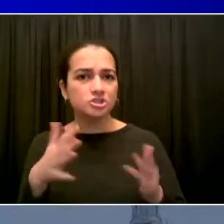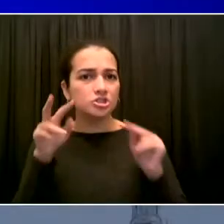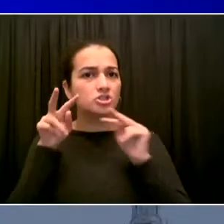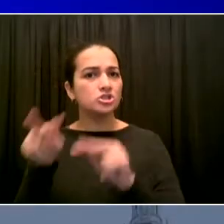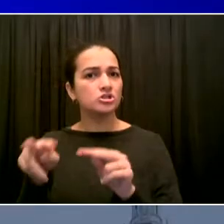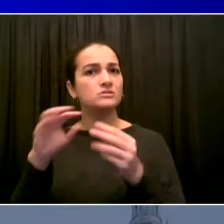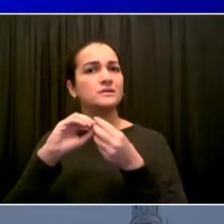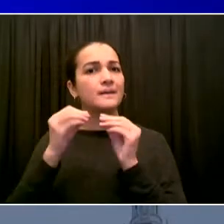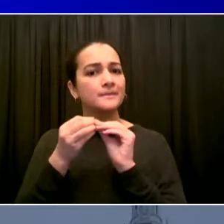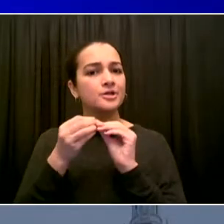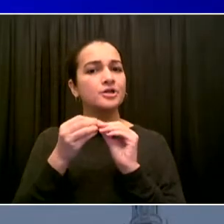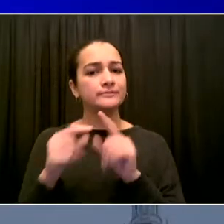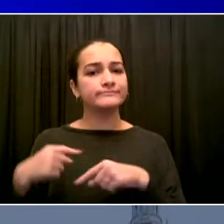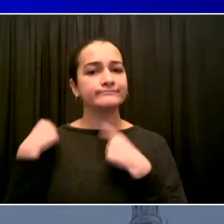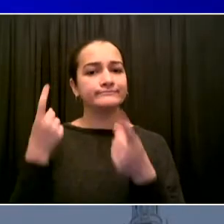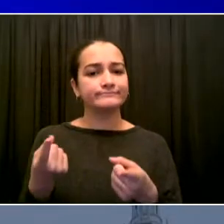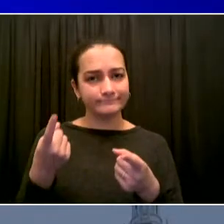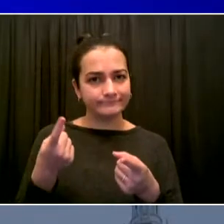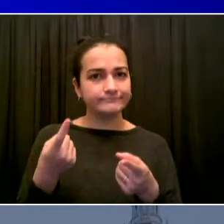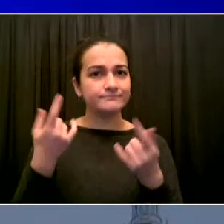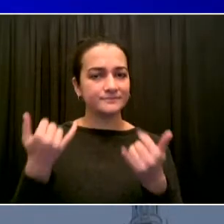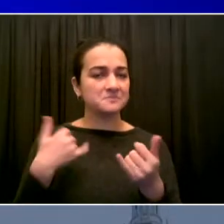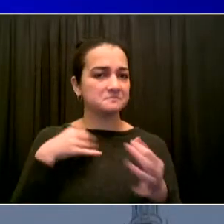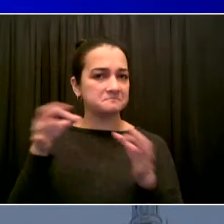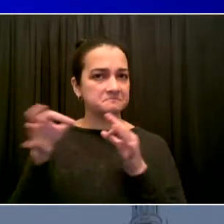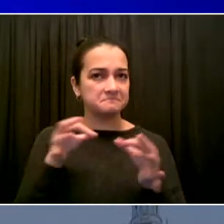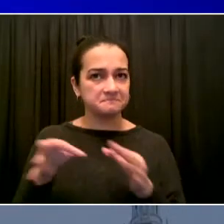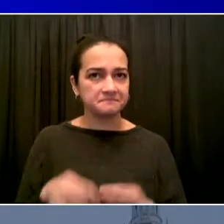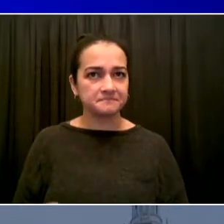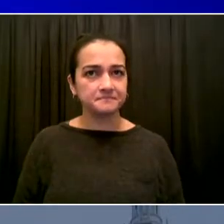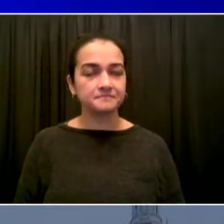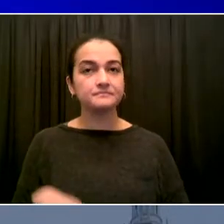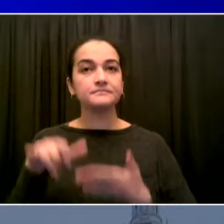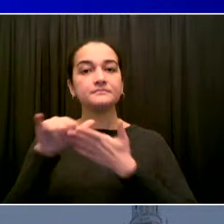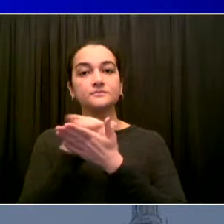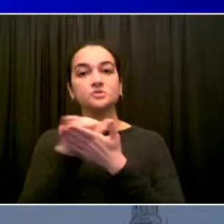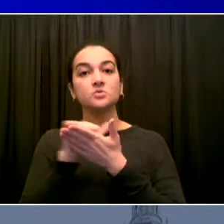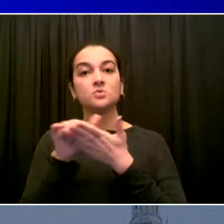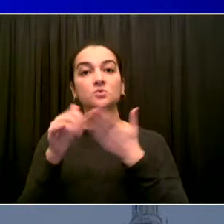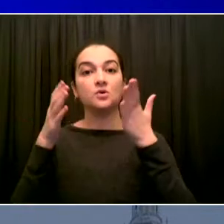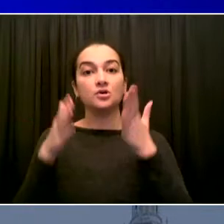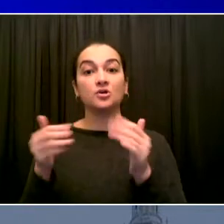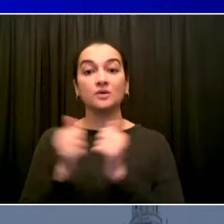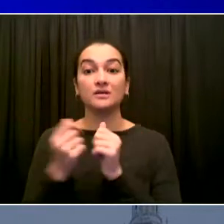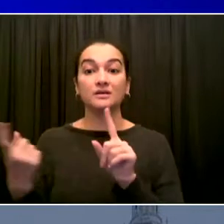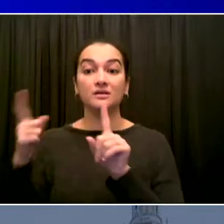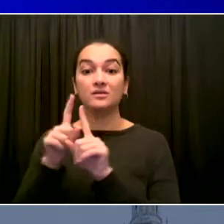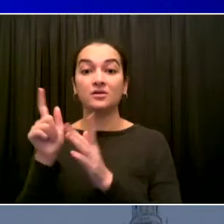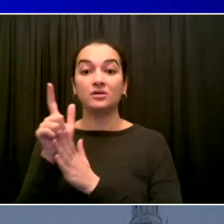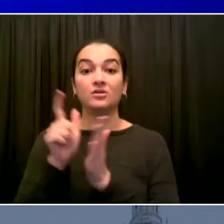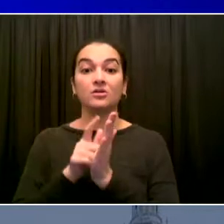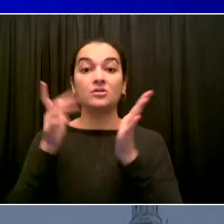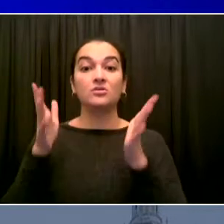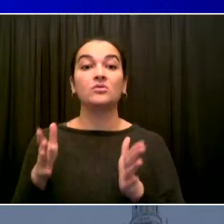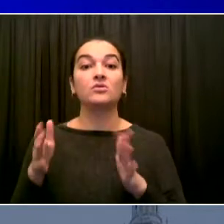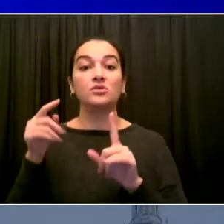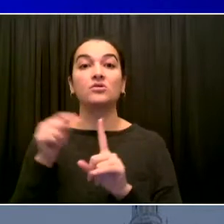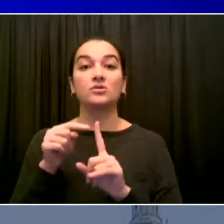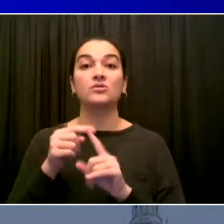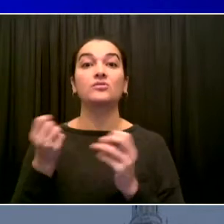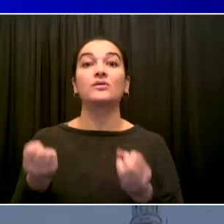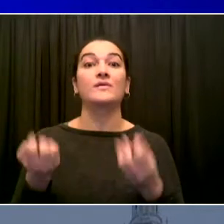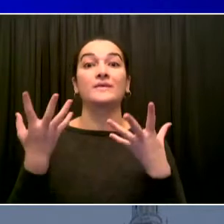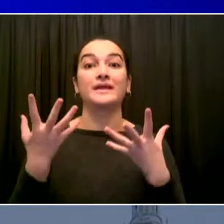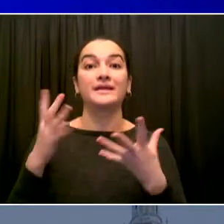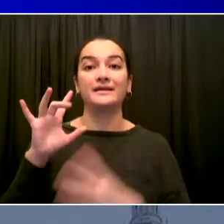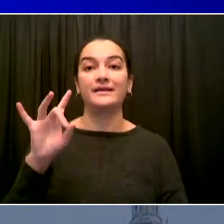84% of the time, the New Yorkers who were represented by lawyers under the Right to Counsel program were able to stay in